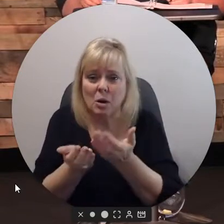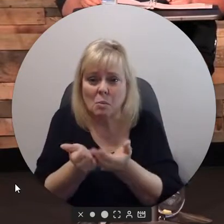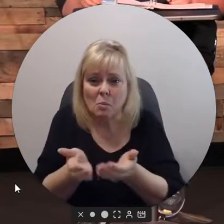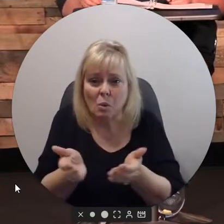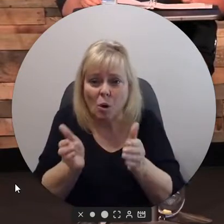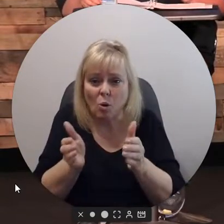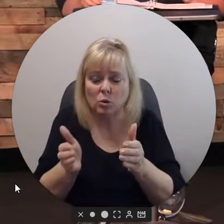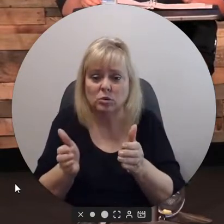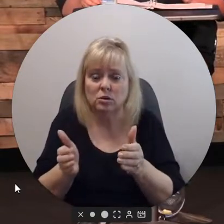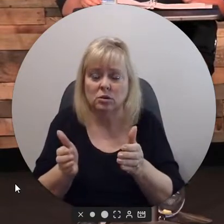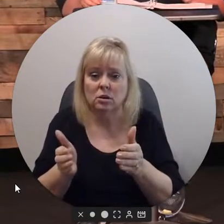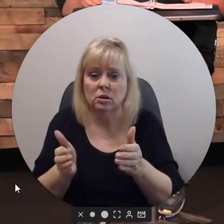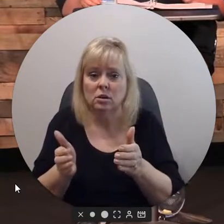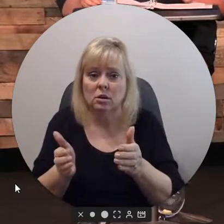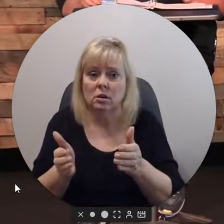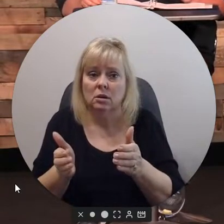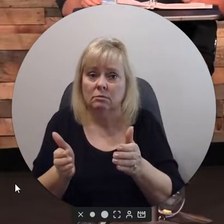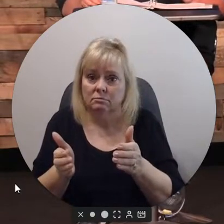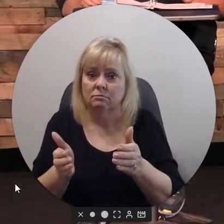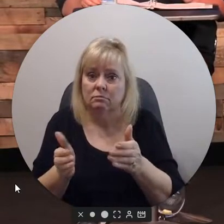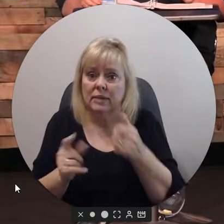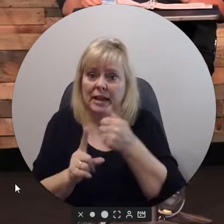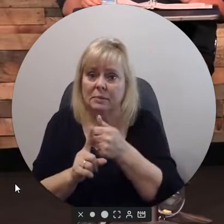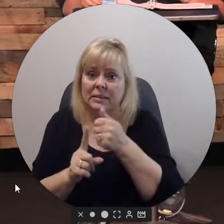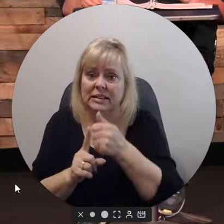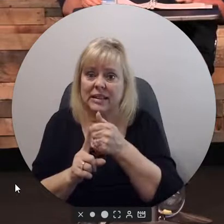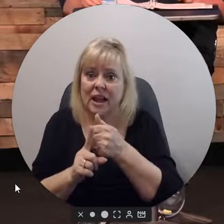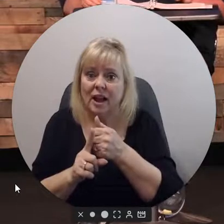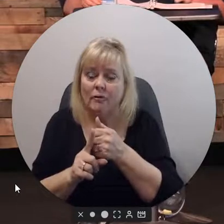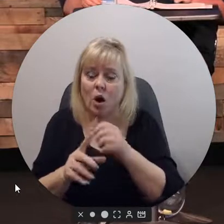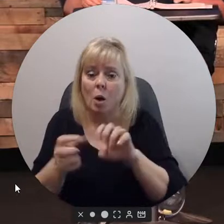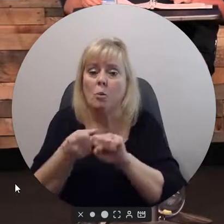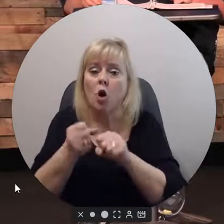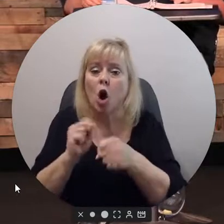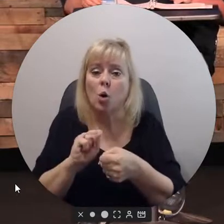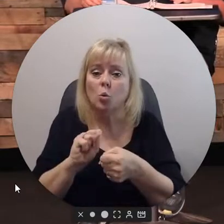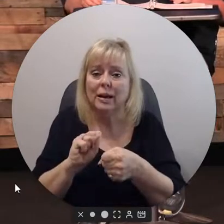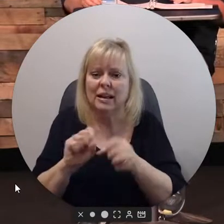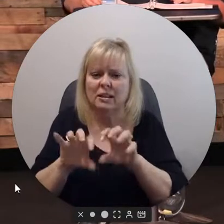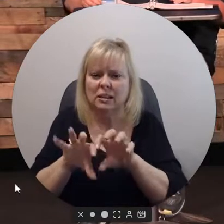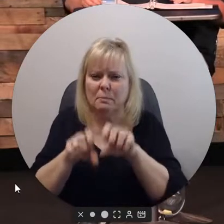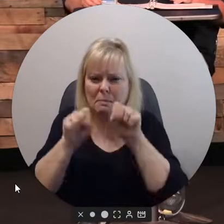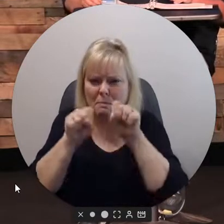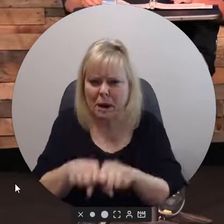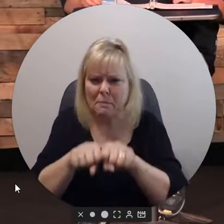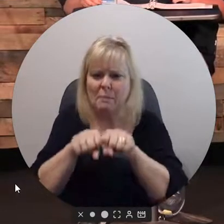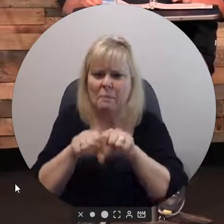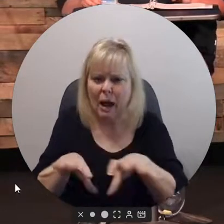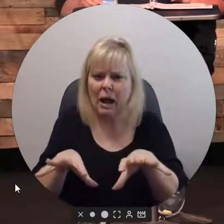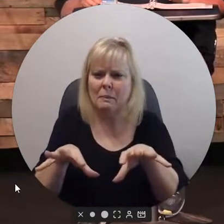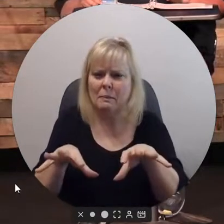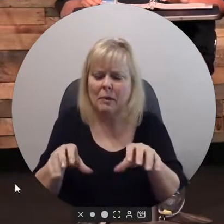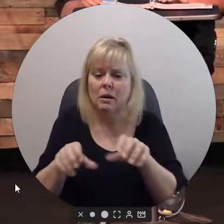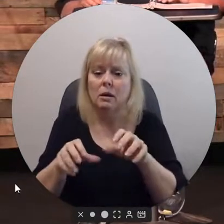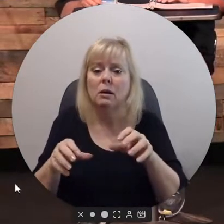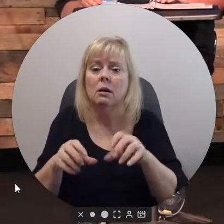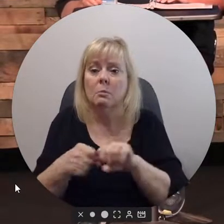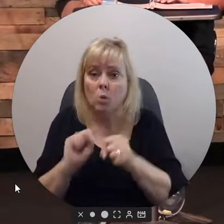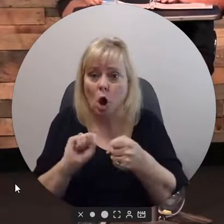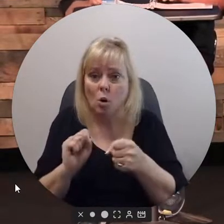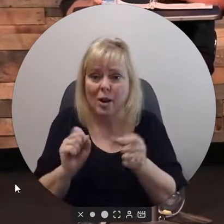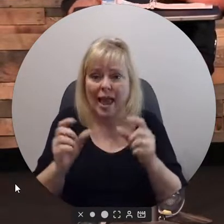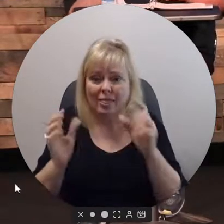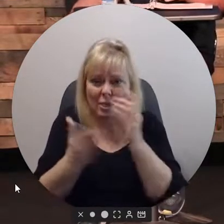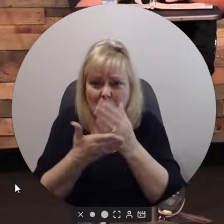up by reassembling the broken shards of a bowl or a cup. Using gold